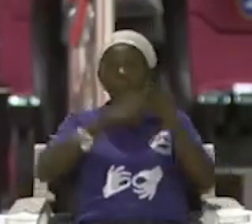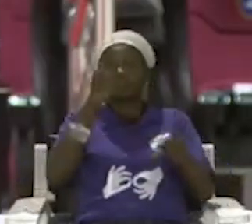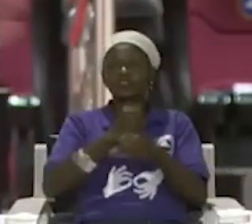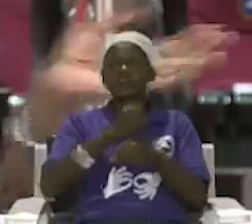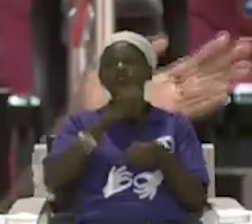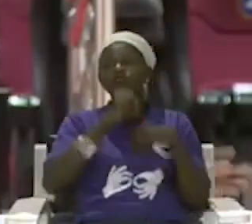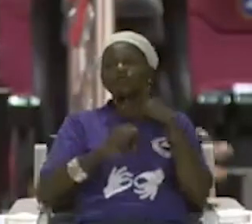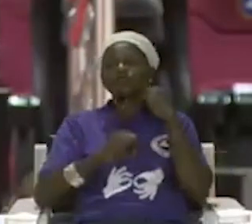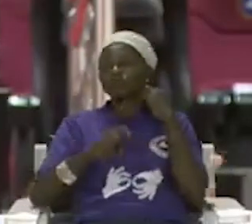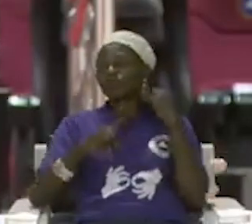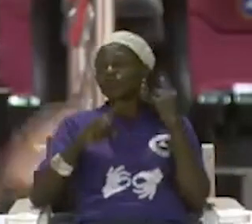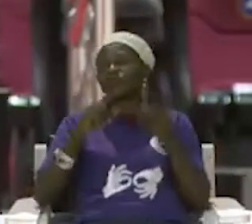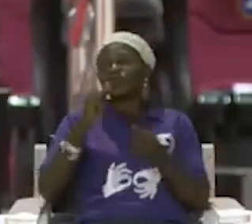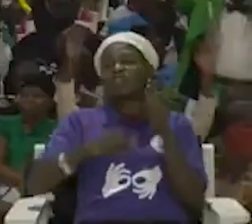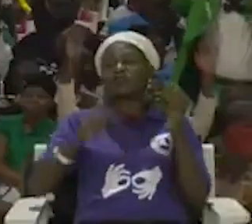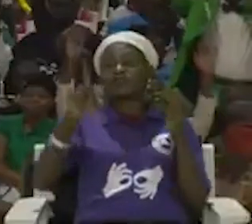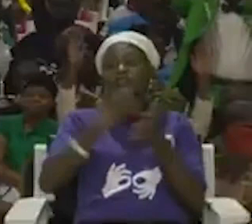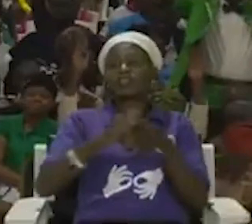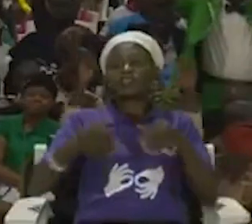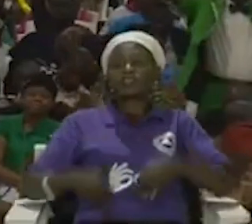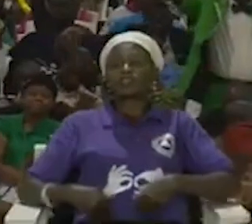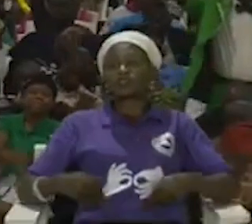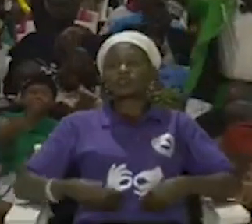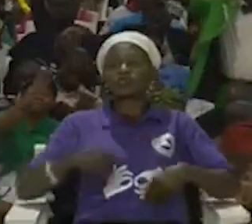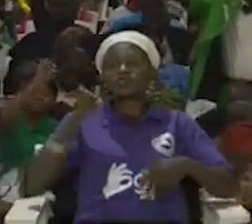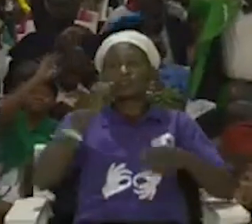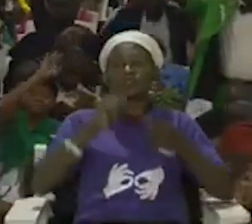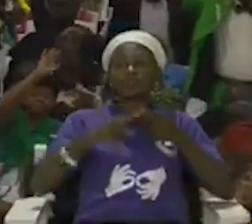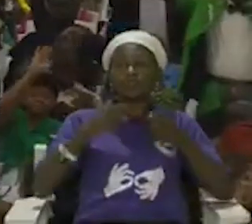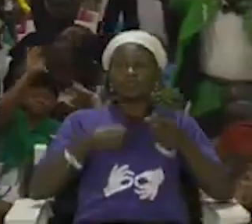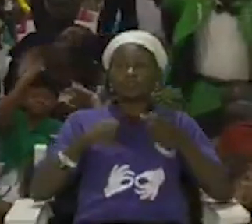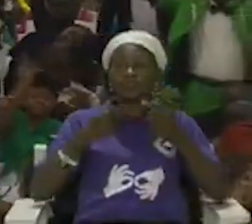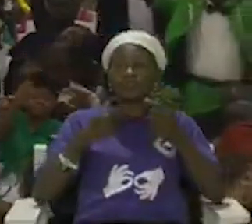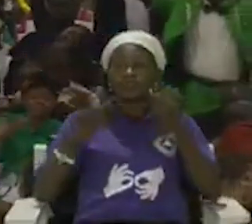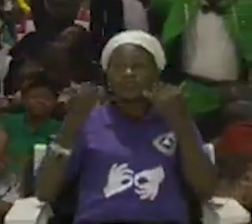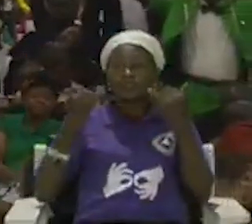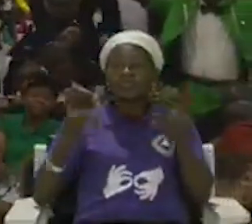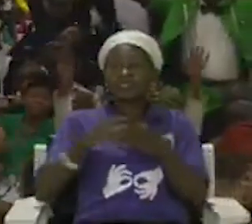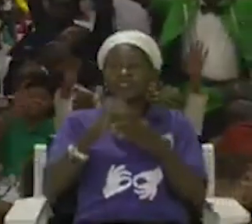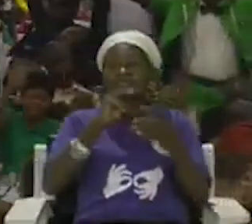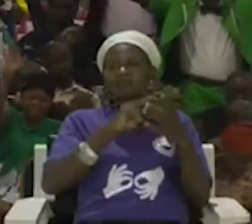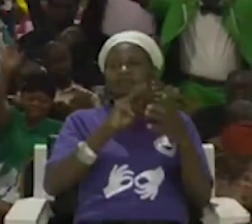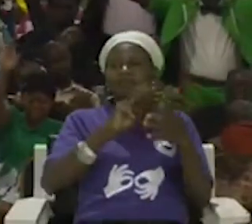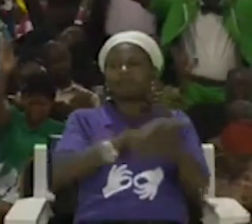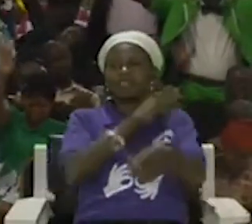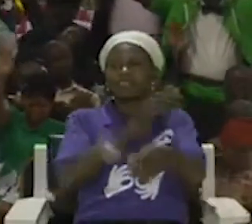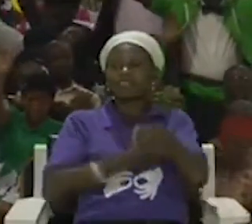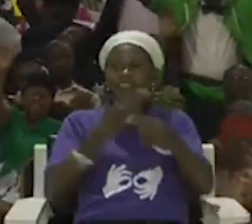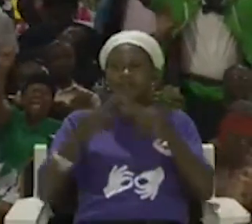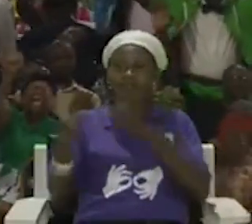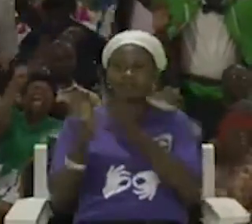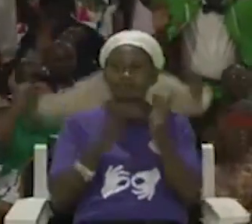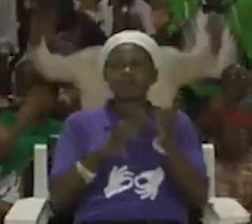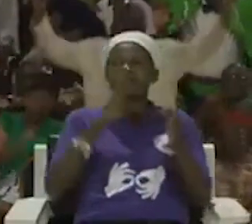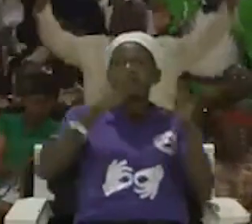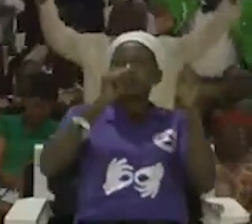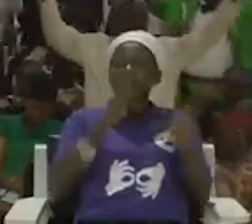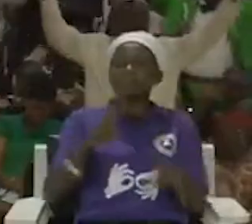To everyone who is a youth, listen to me right now. In the mighty name of Jesus, be blessed.